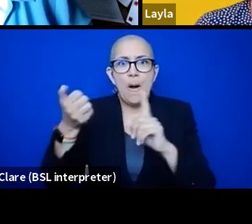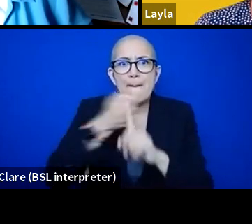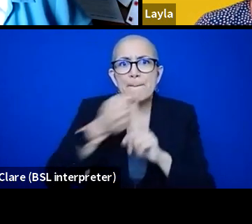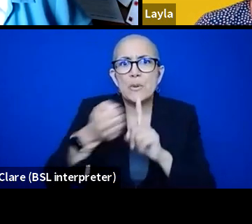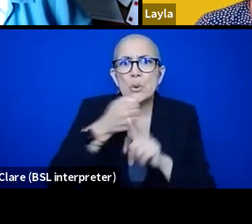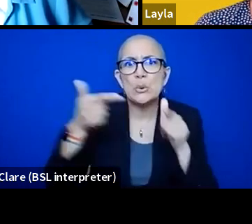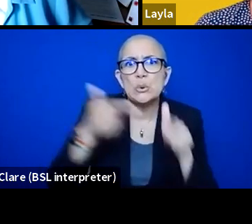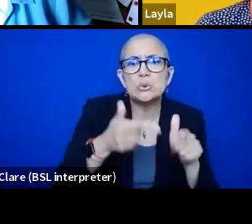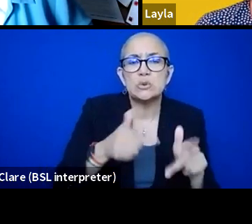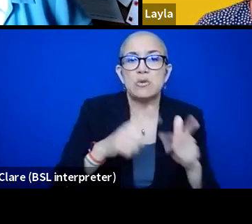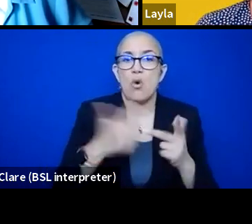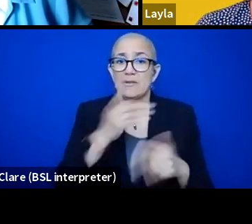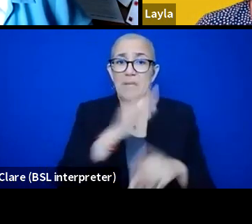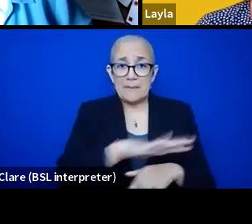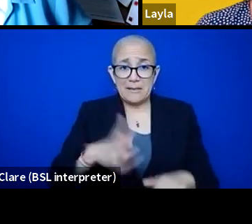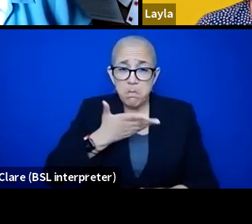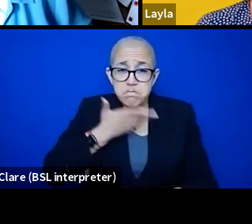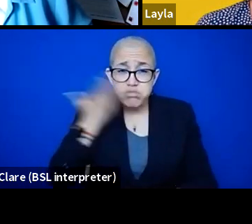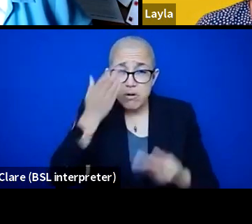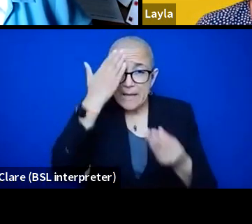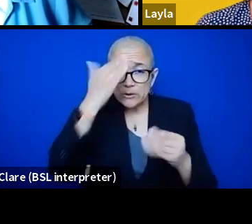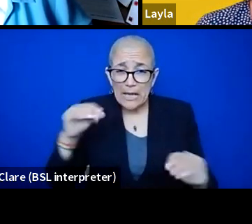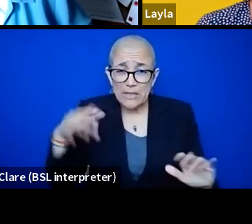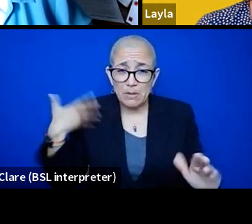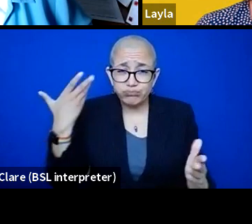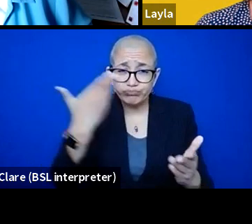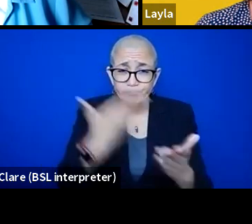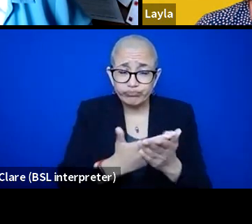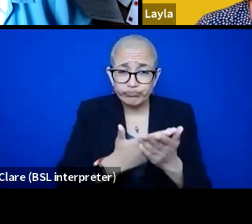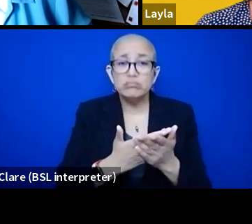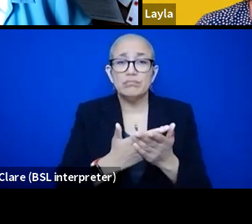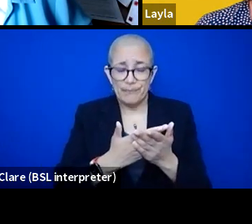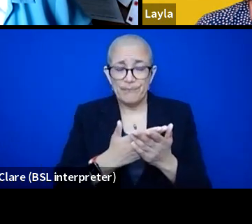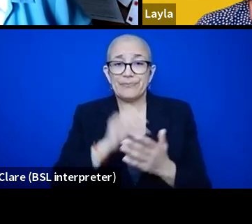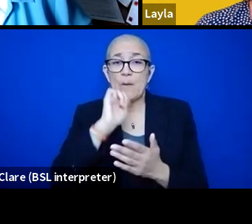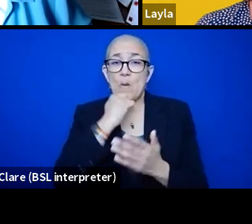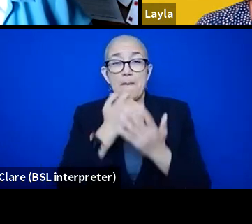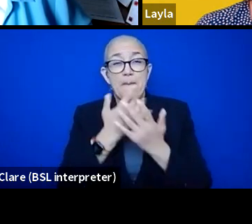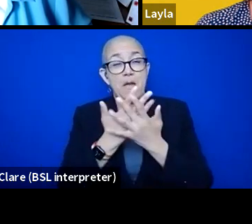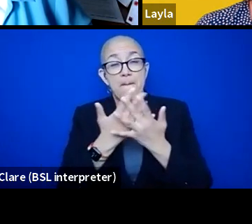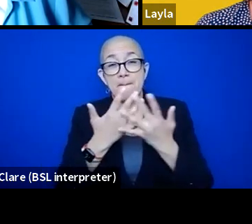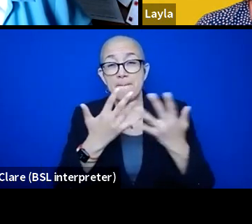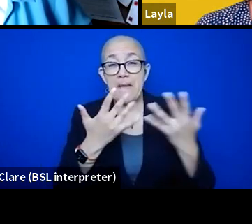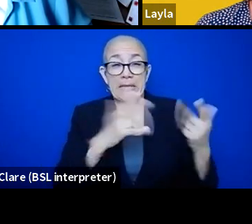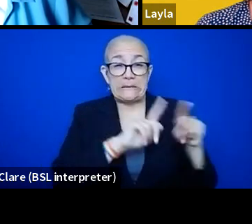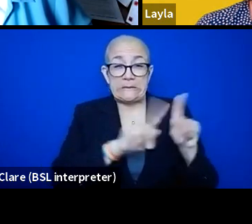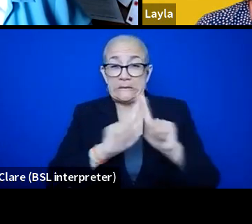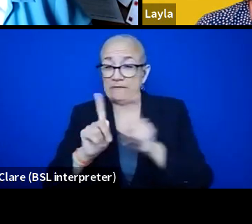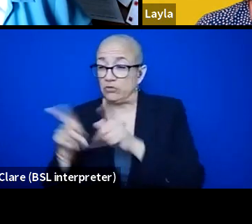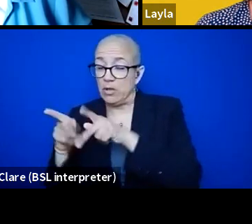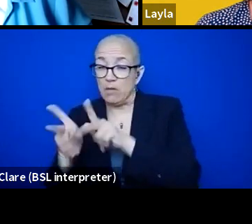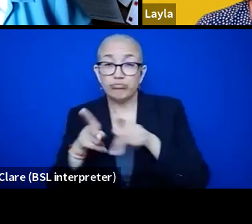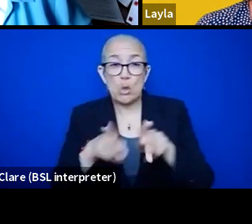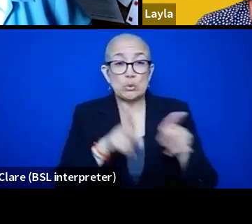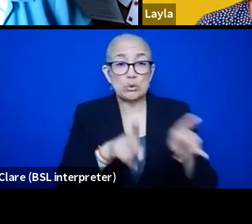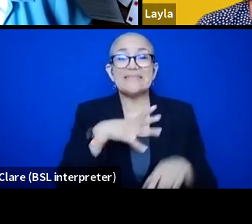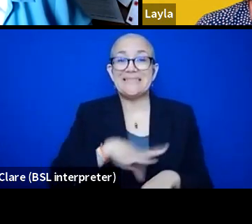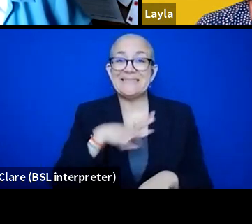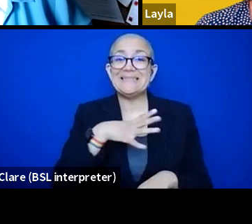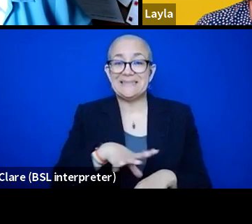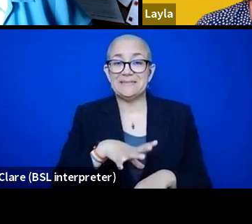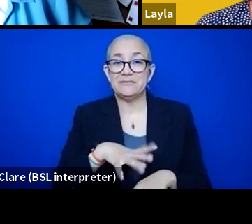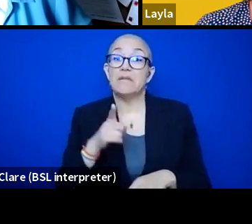some kids who've just not had any education at all. So there'll be a many multidimensional approach that will be needed. And we